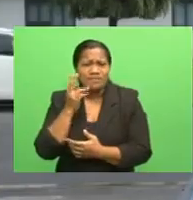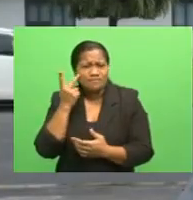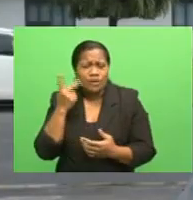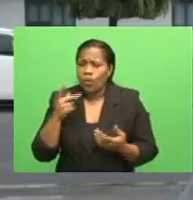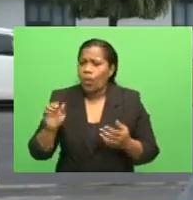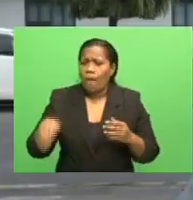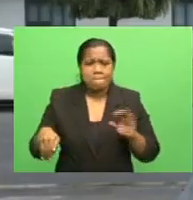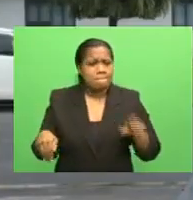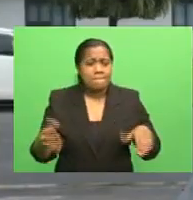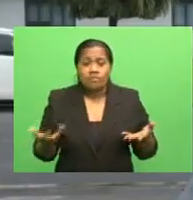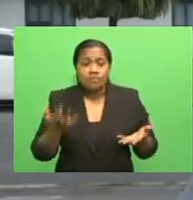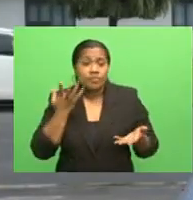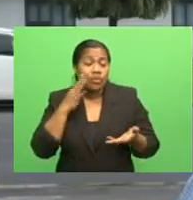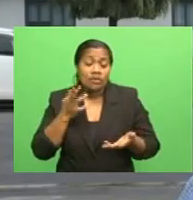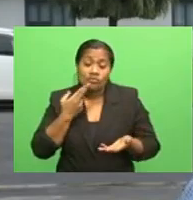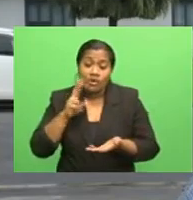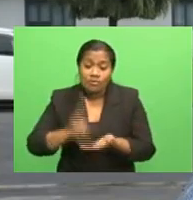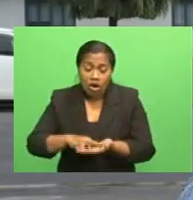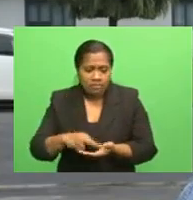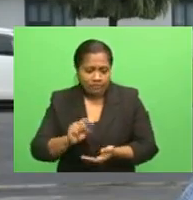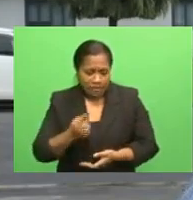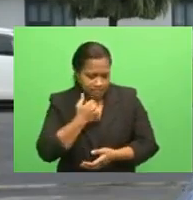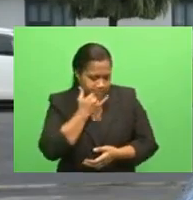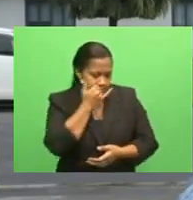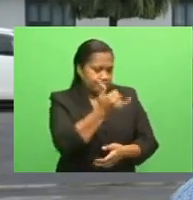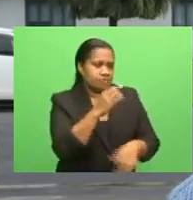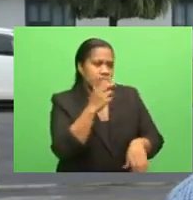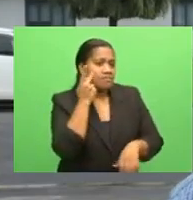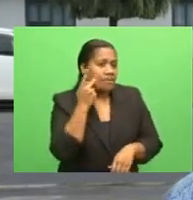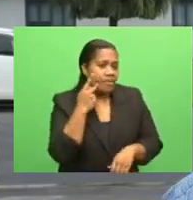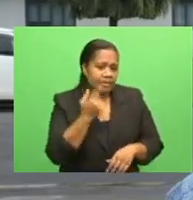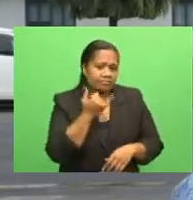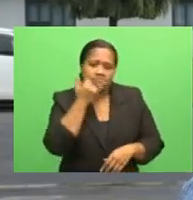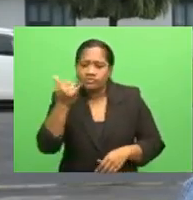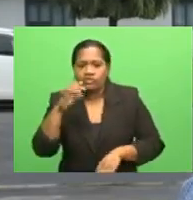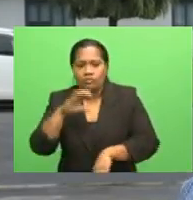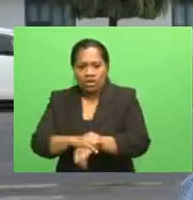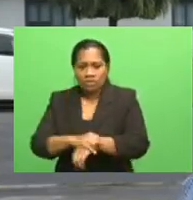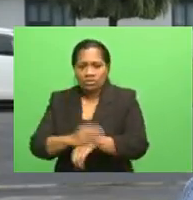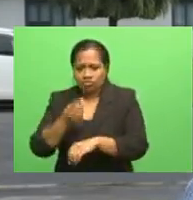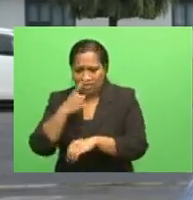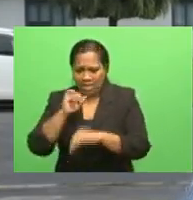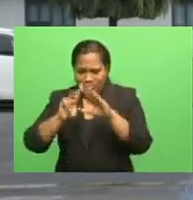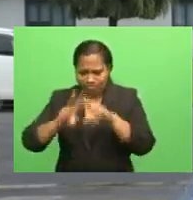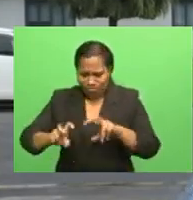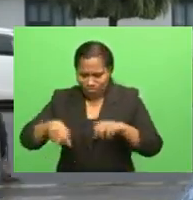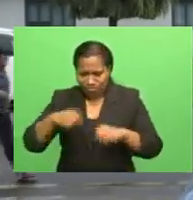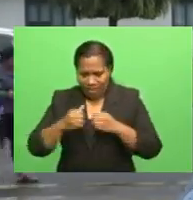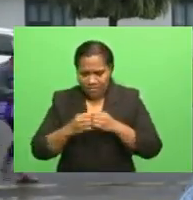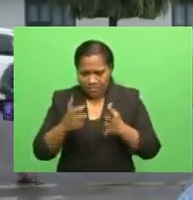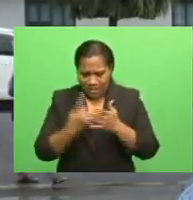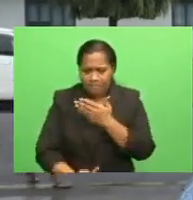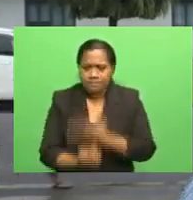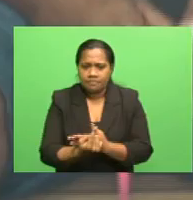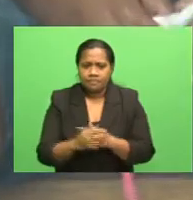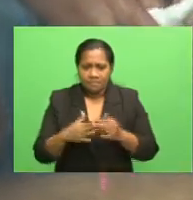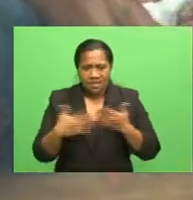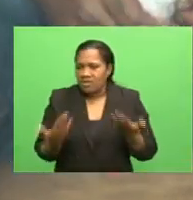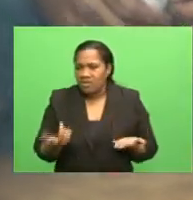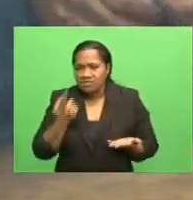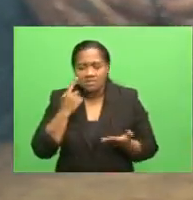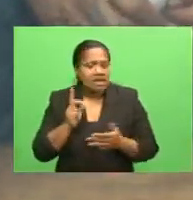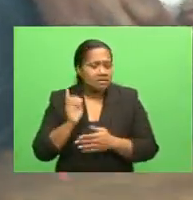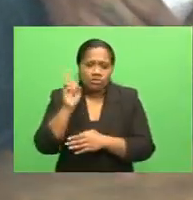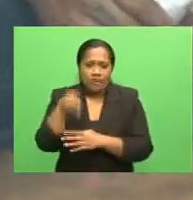when it's reported to us, we contact the parents, we contact the police, and so the casework starts. But yes, it's happening and it's domestic.